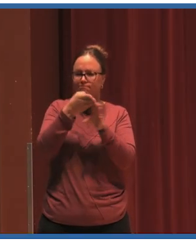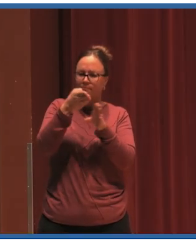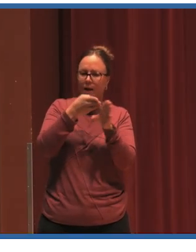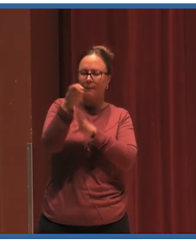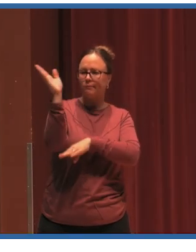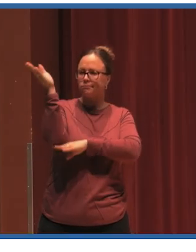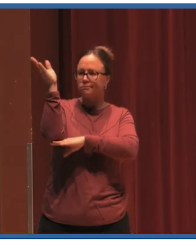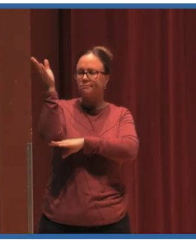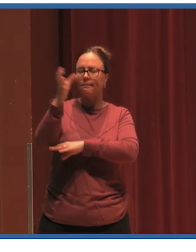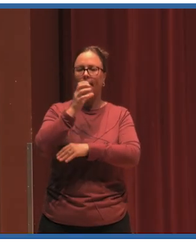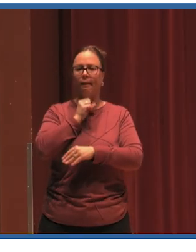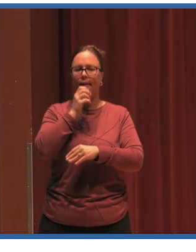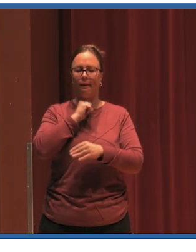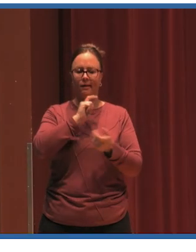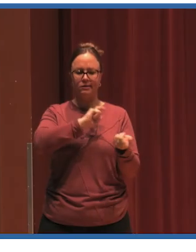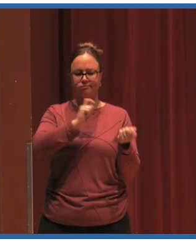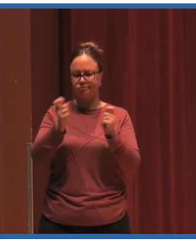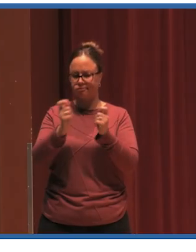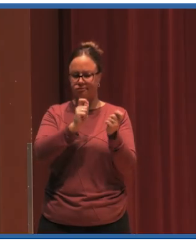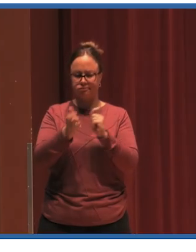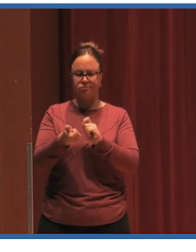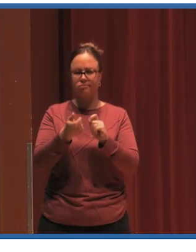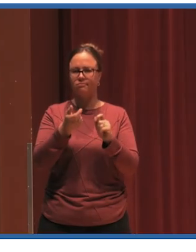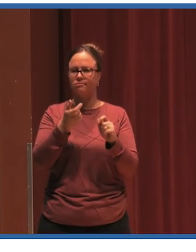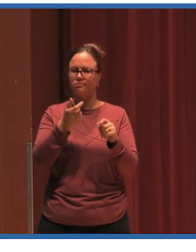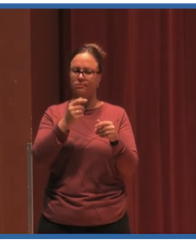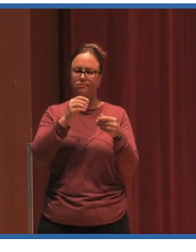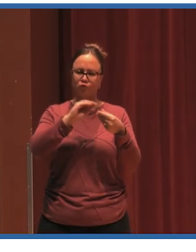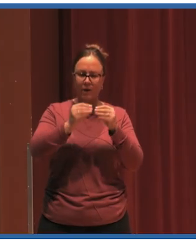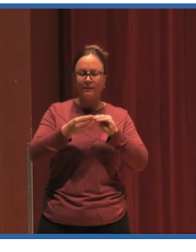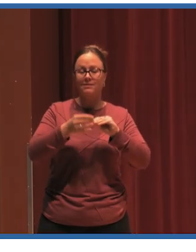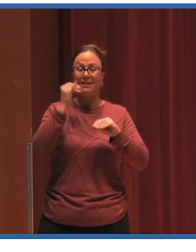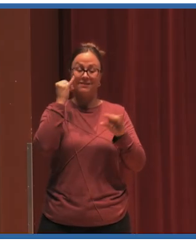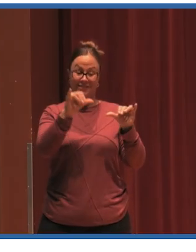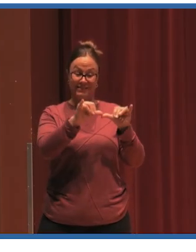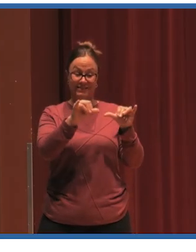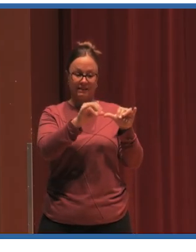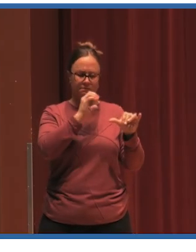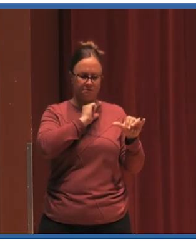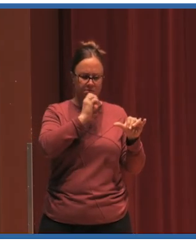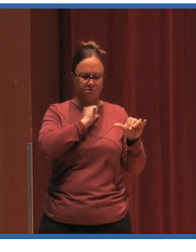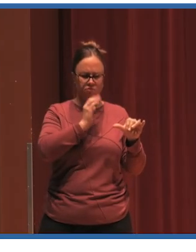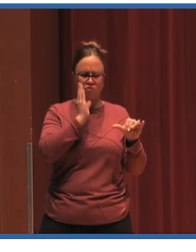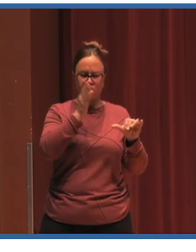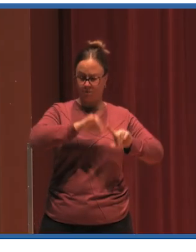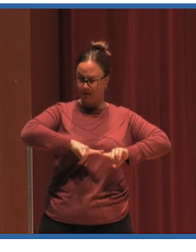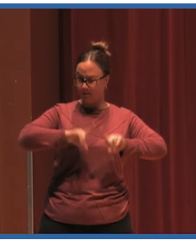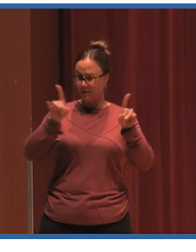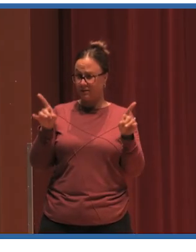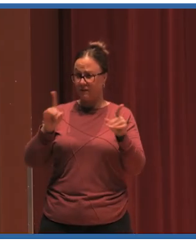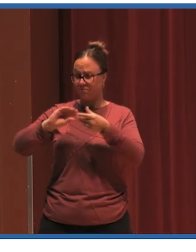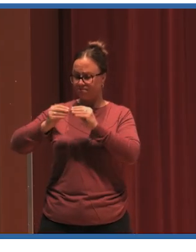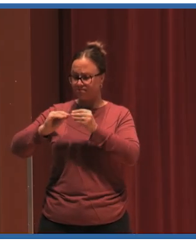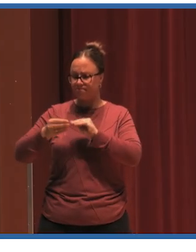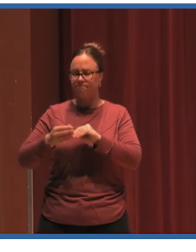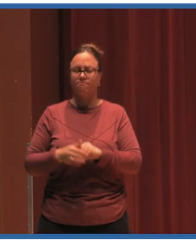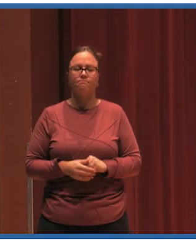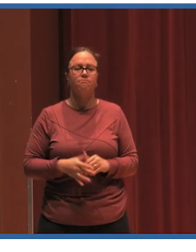which address the question, if the size and age of the populations were the same, would there be a difference in the rates? A lot of times